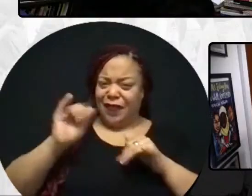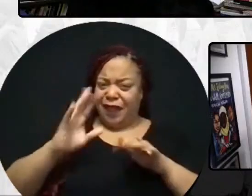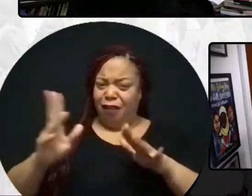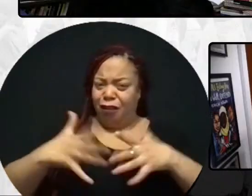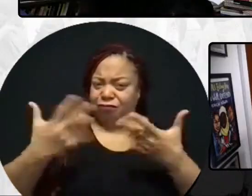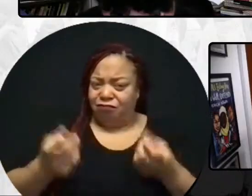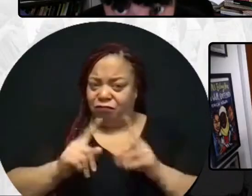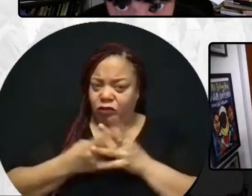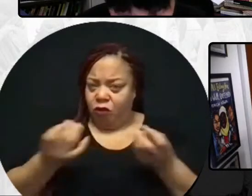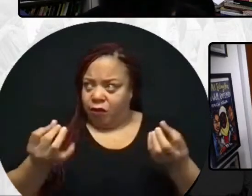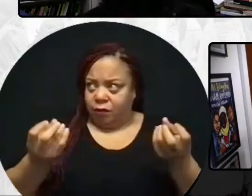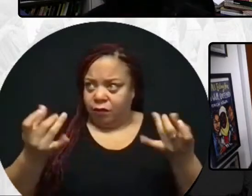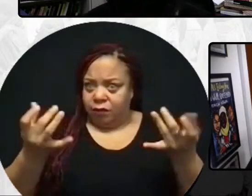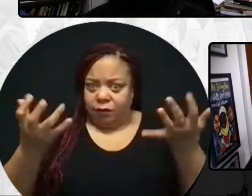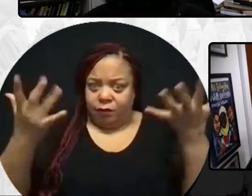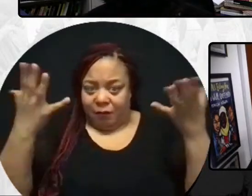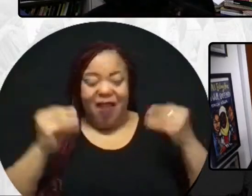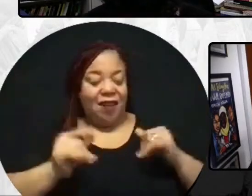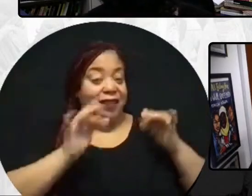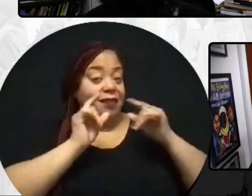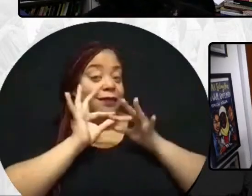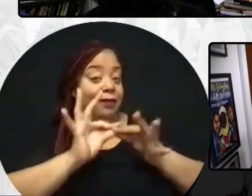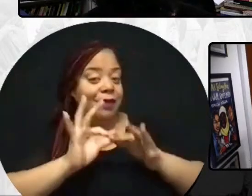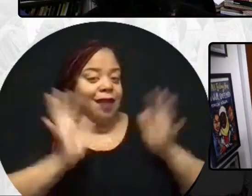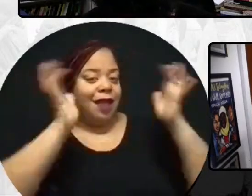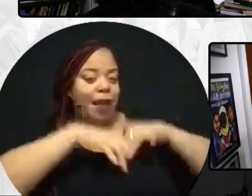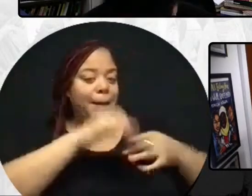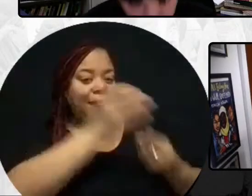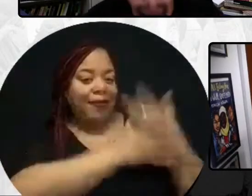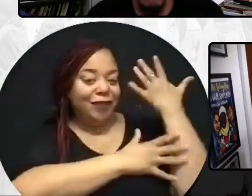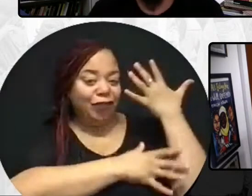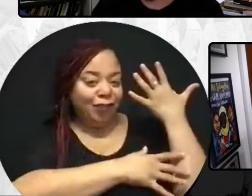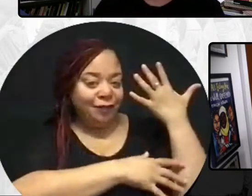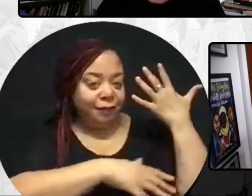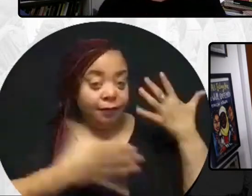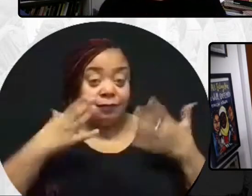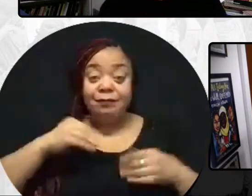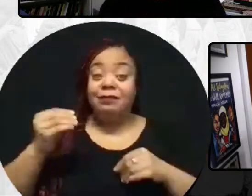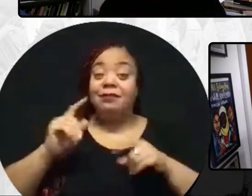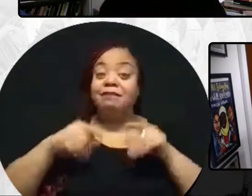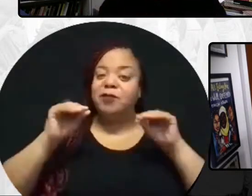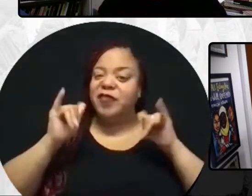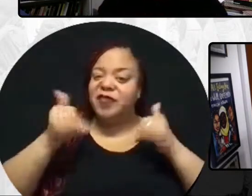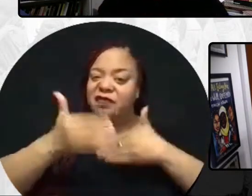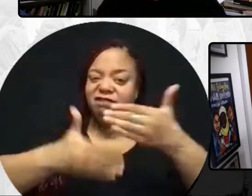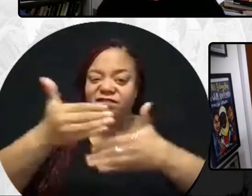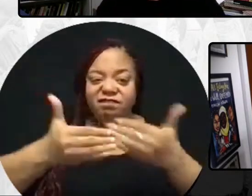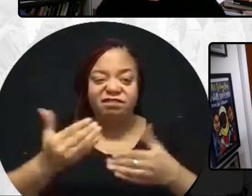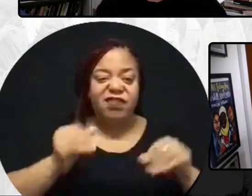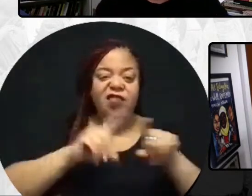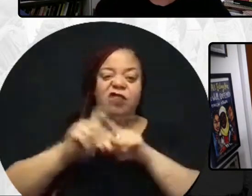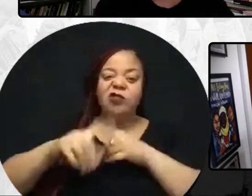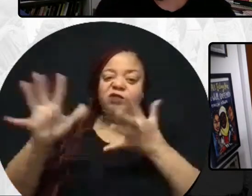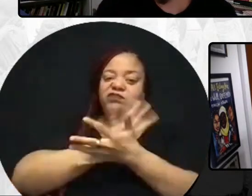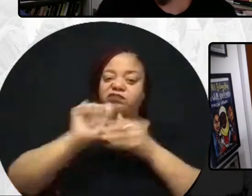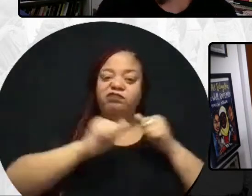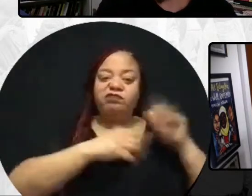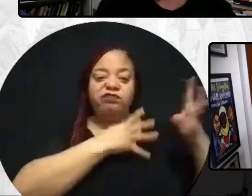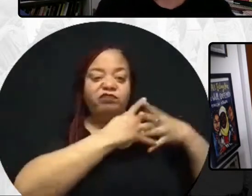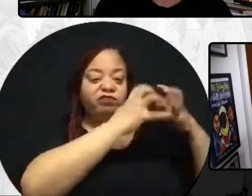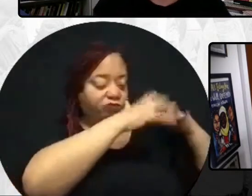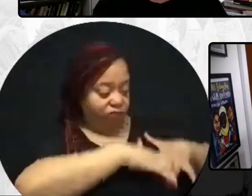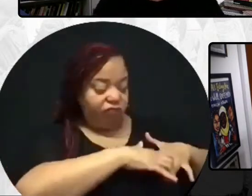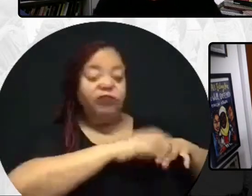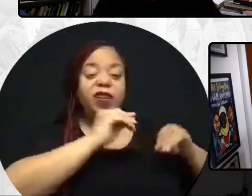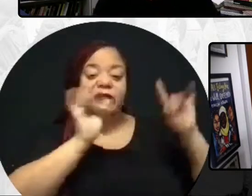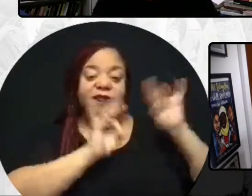Yeah, thank you both. That's actually a pretty good segue into our next clip, so maybe we can turn to that now. And I think